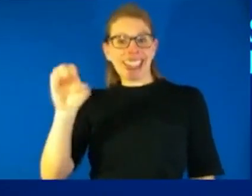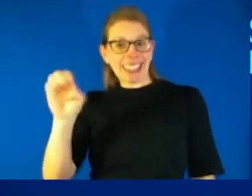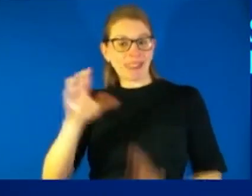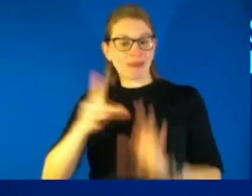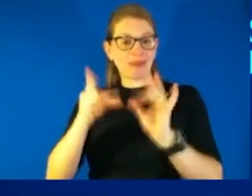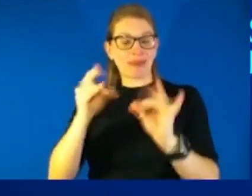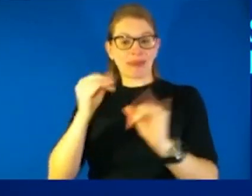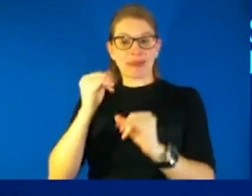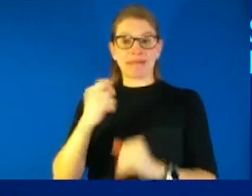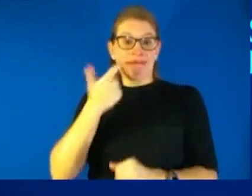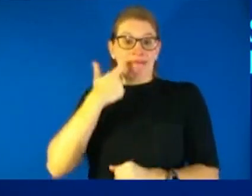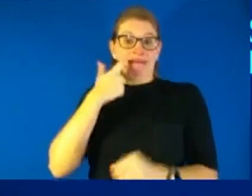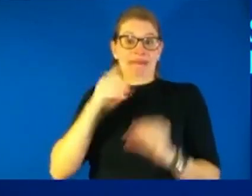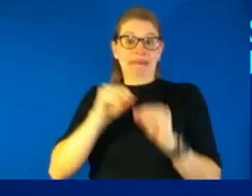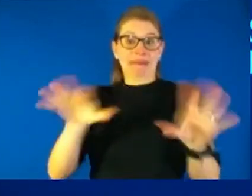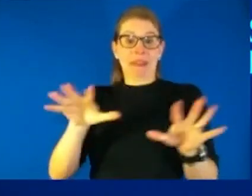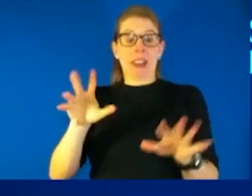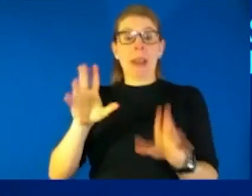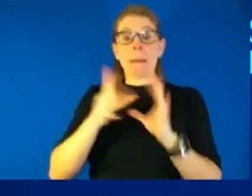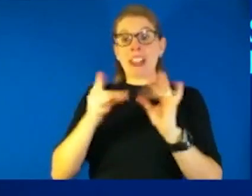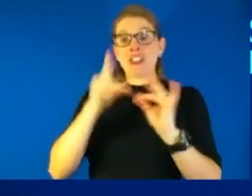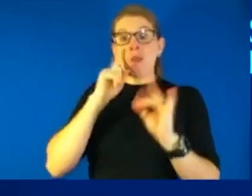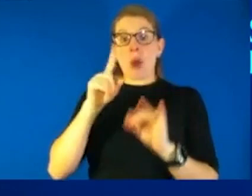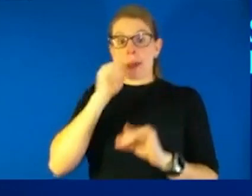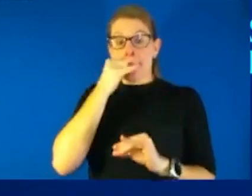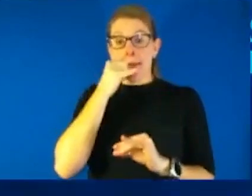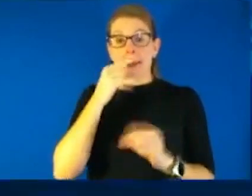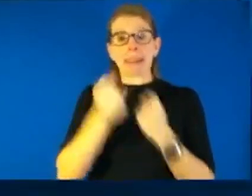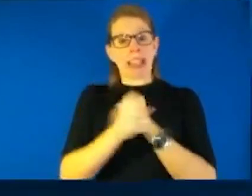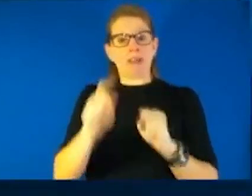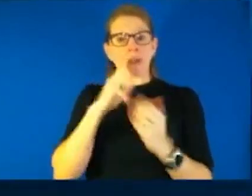for kids that it is safe to vaccinate.